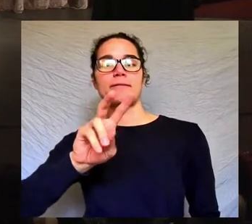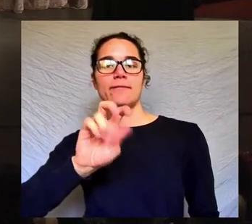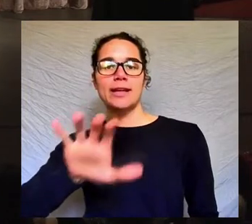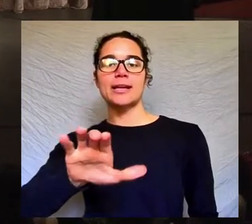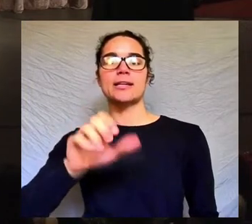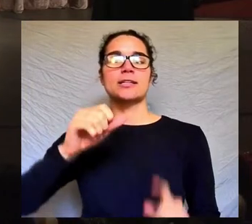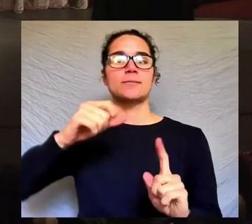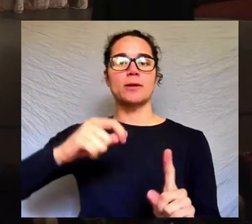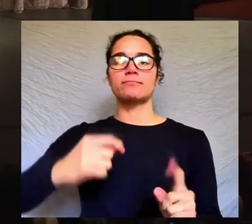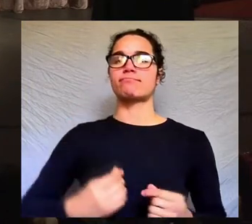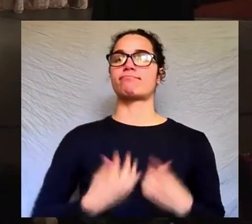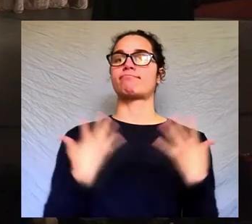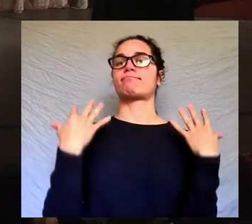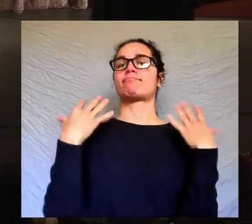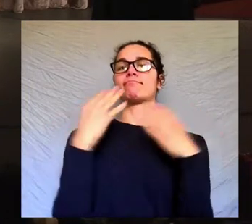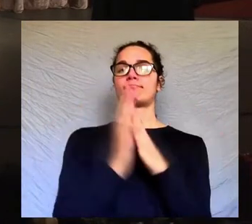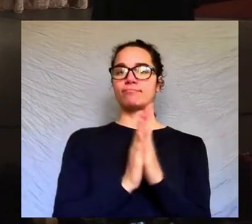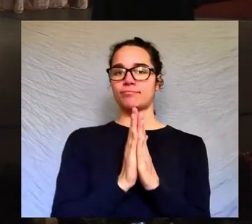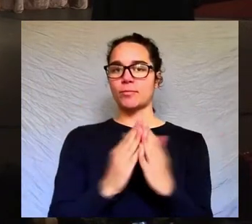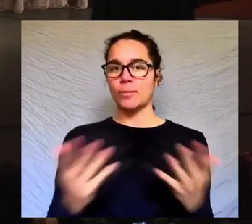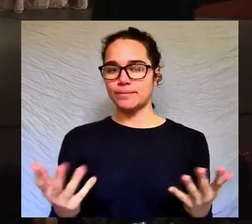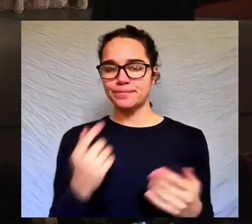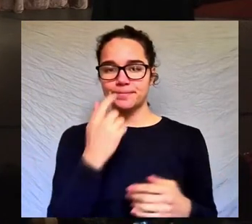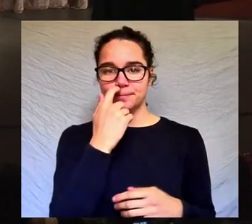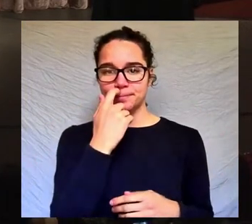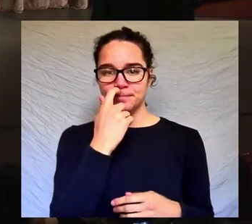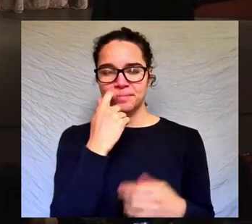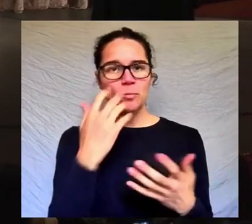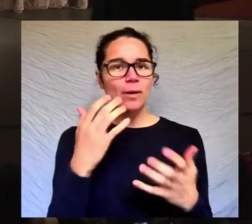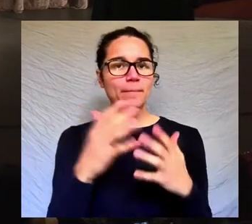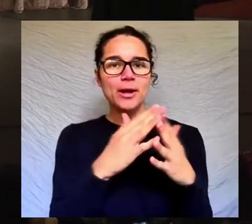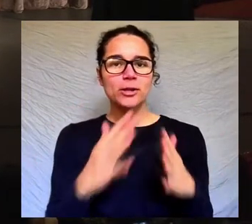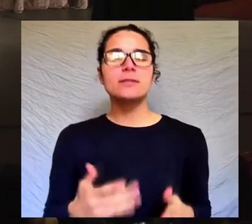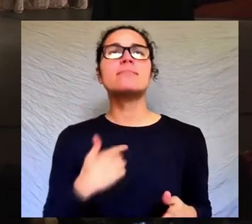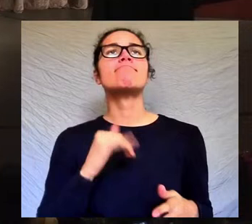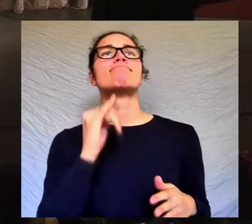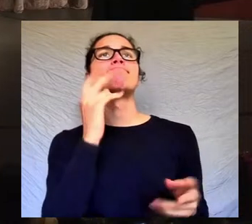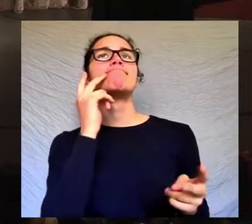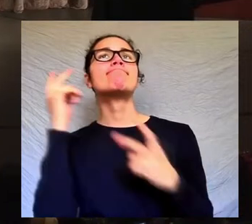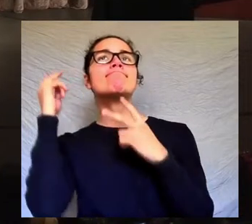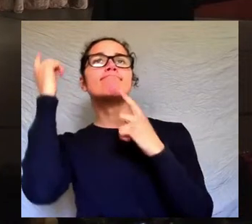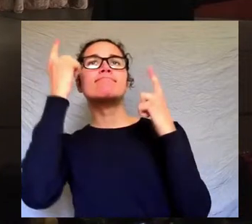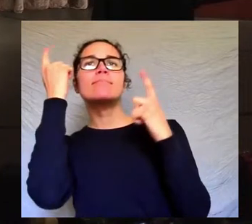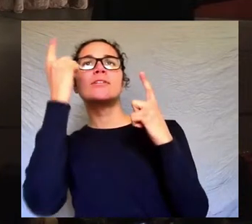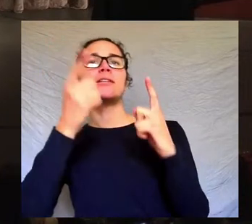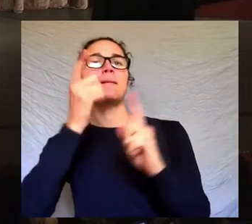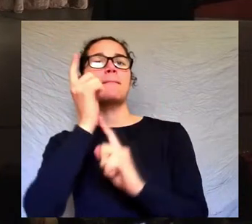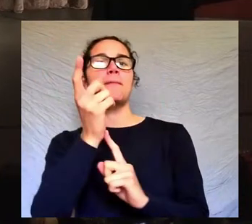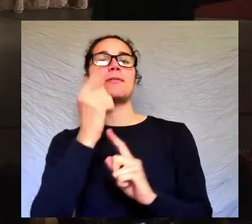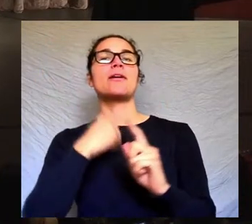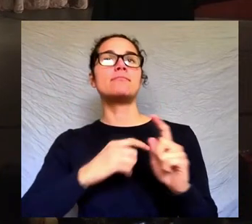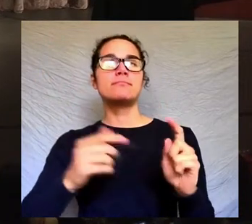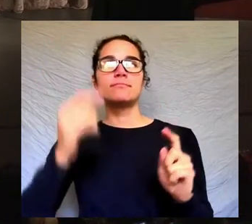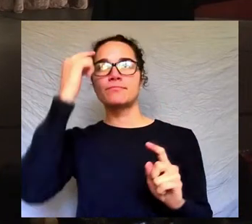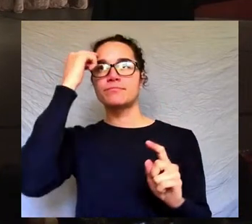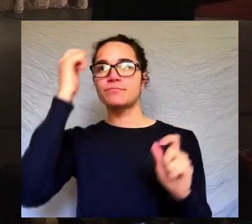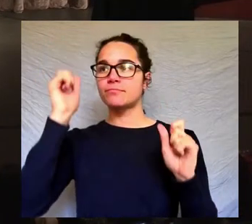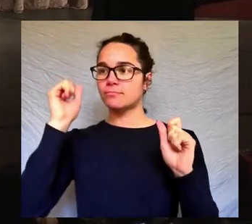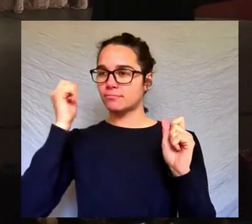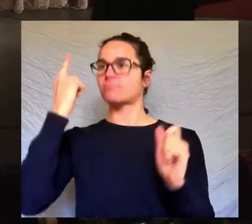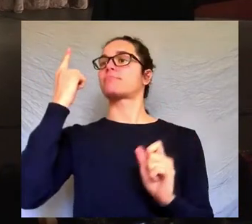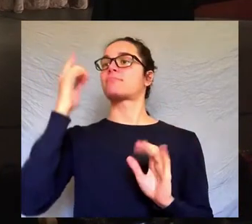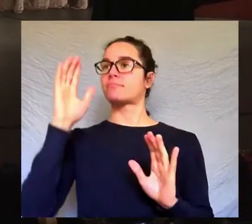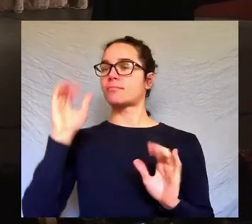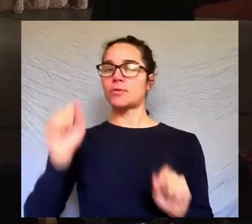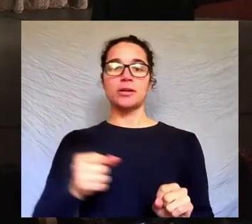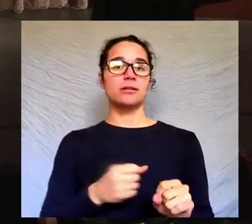want Americans everywhere to consider the defining moment or experience that awakened the realization that they could make a difference